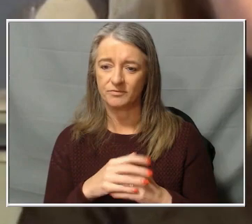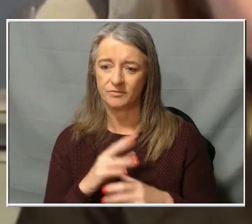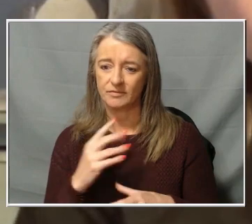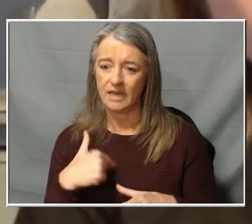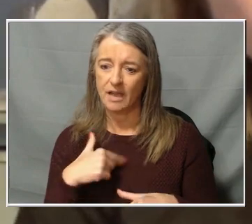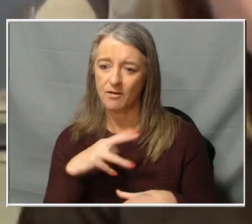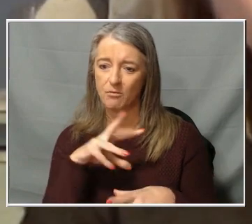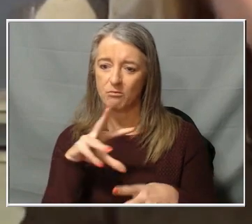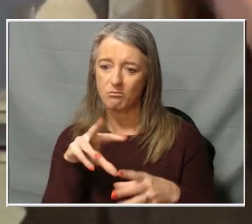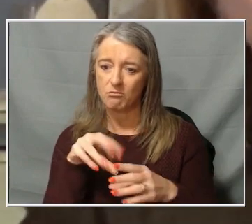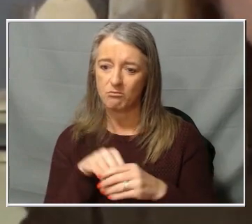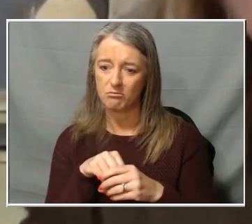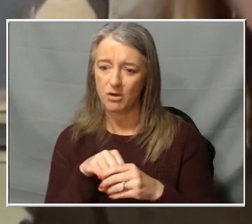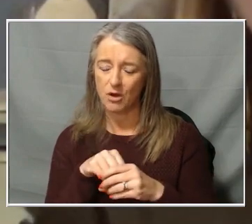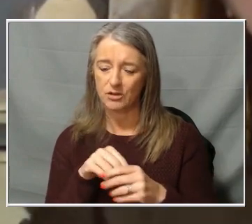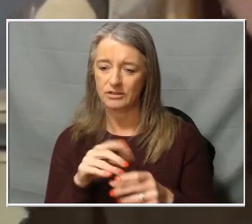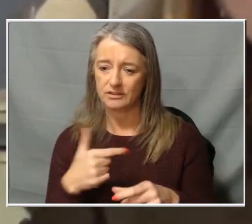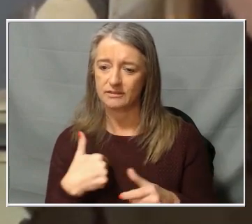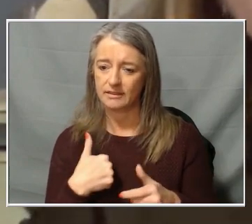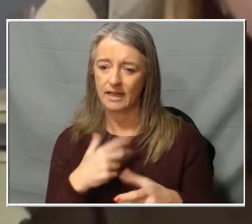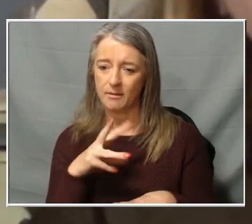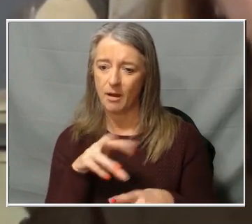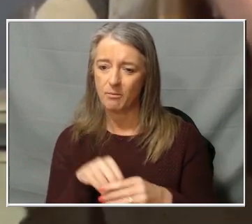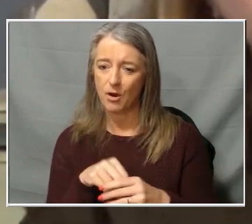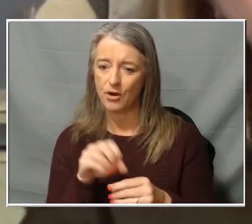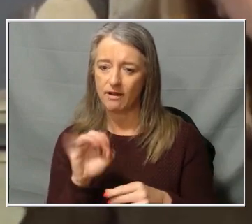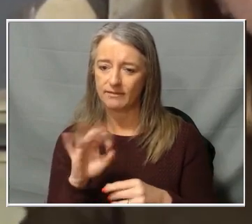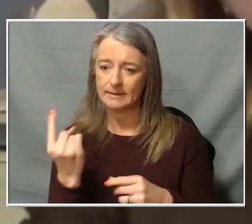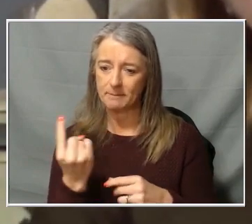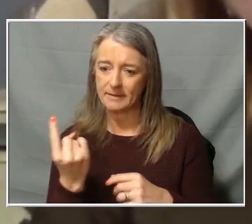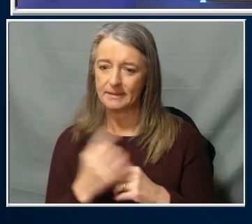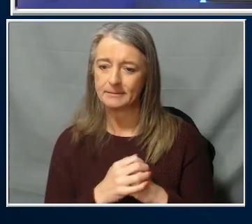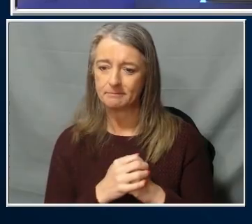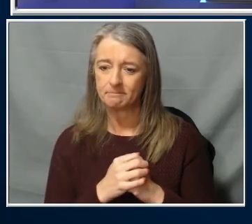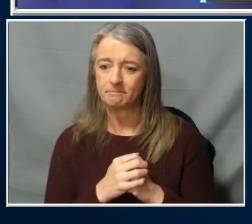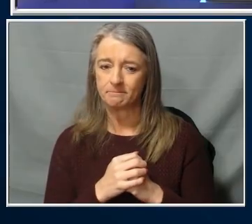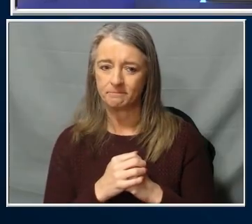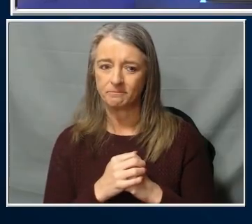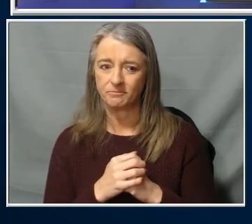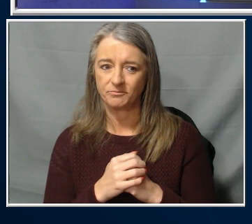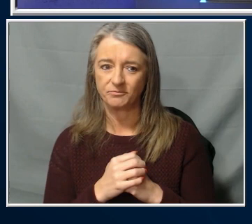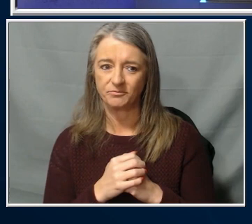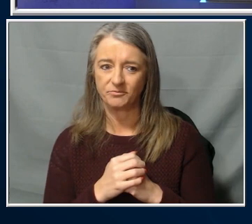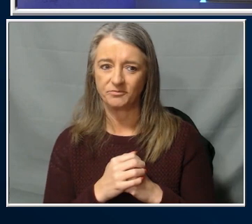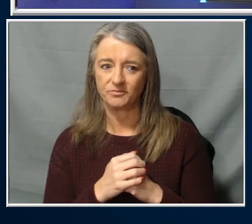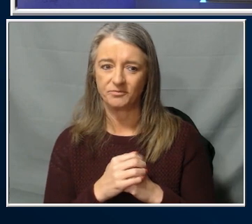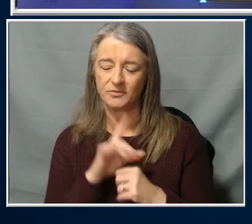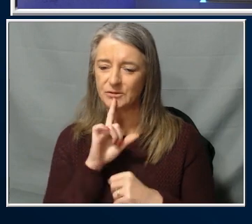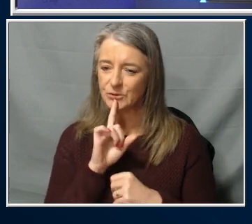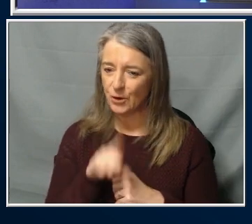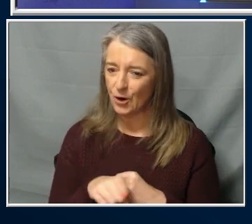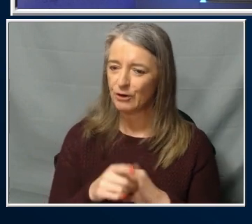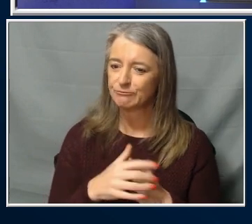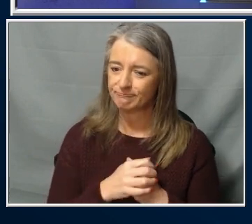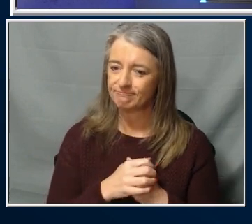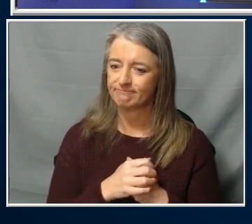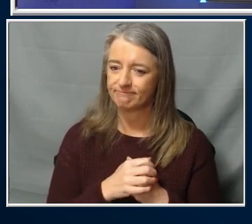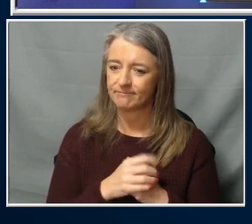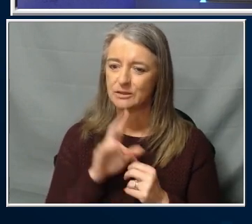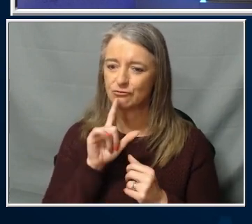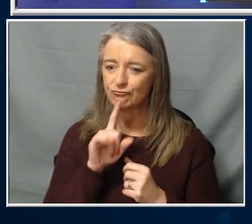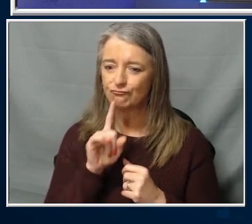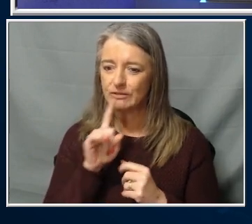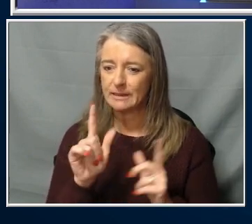part, like I'm a part of something. You are. You sure are, in really, really